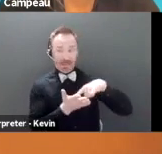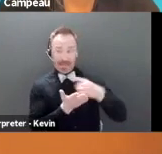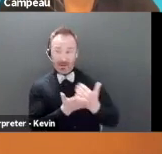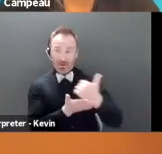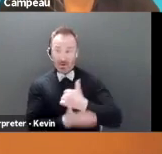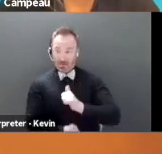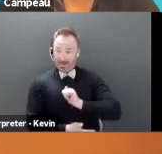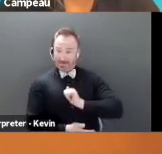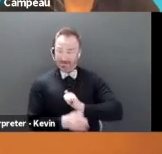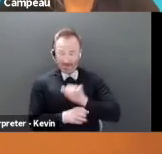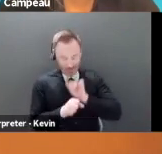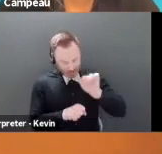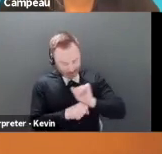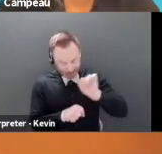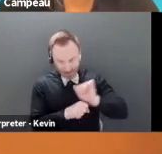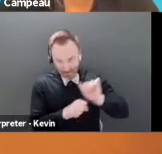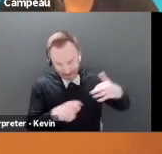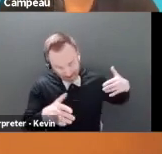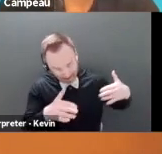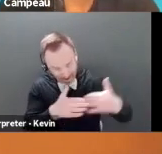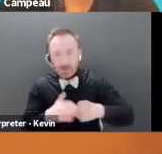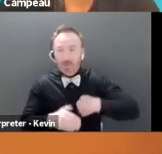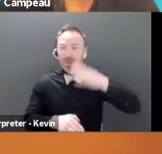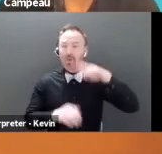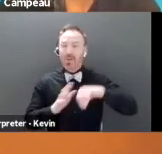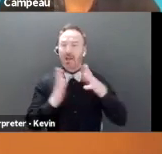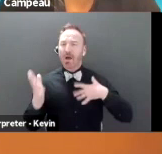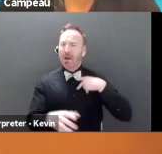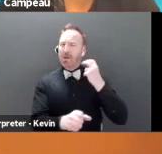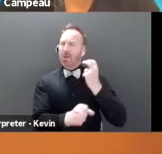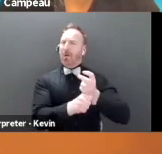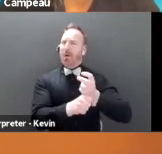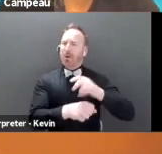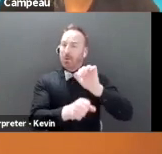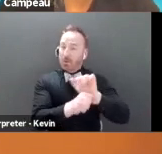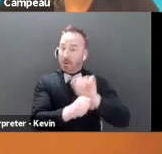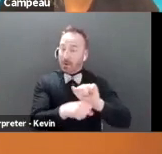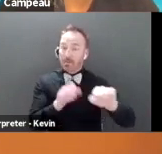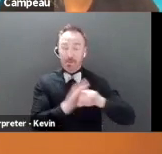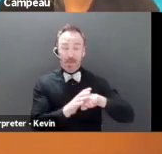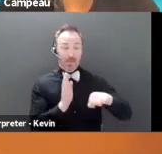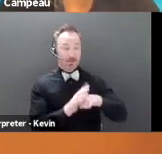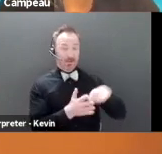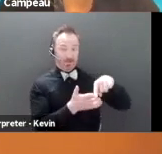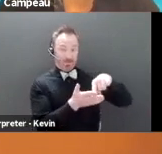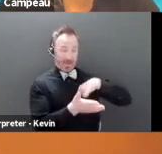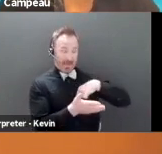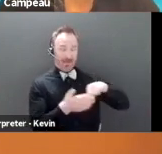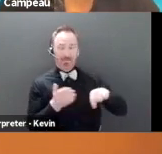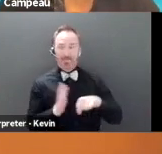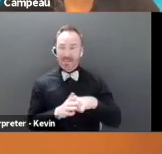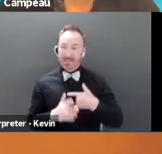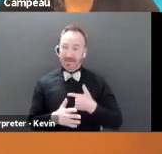We know that this is a lot of hard work, but paying yourself may not be as simple as writing yourself a check.